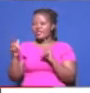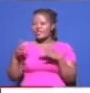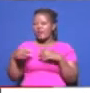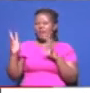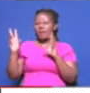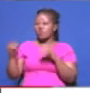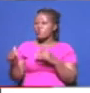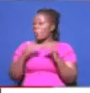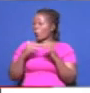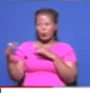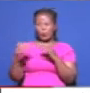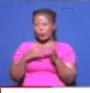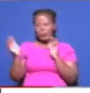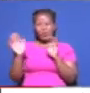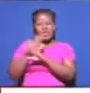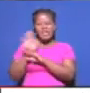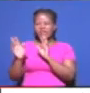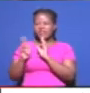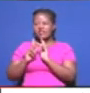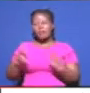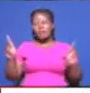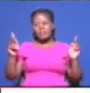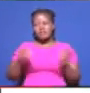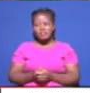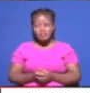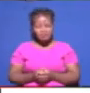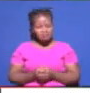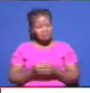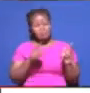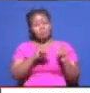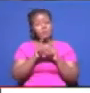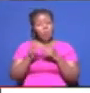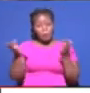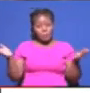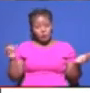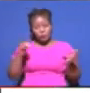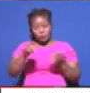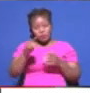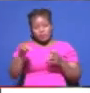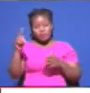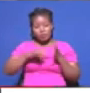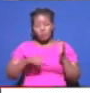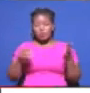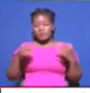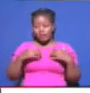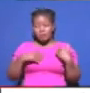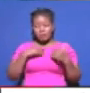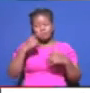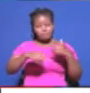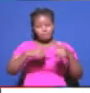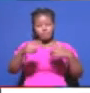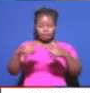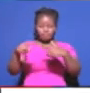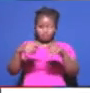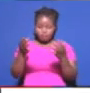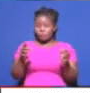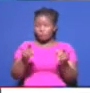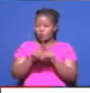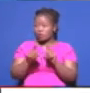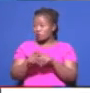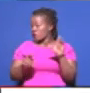kila kitu kwa sawa. Asante sana. Caro, of course, that is what we've been listening to or hearing across